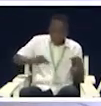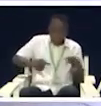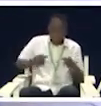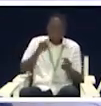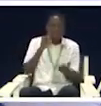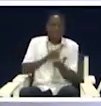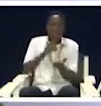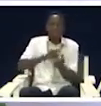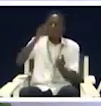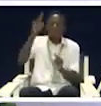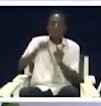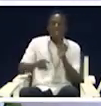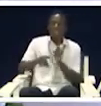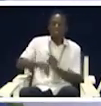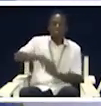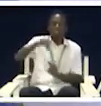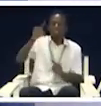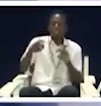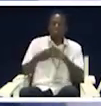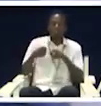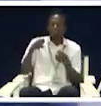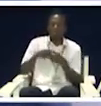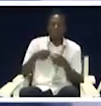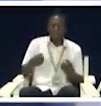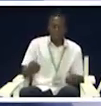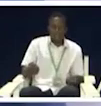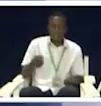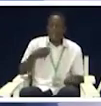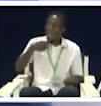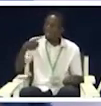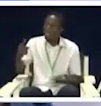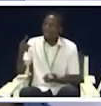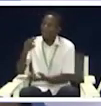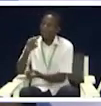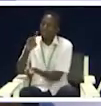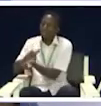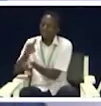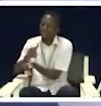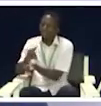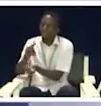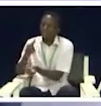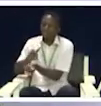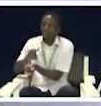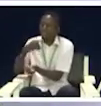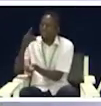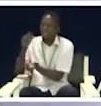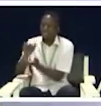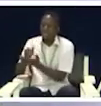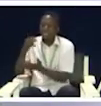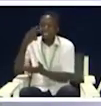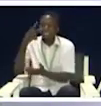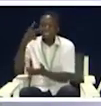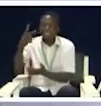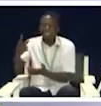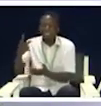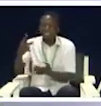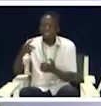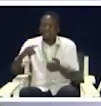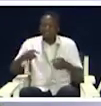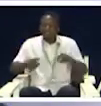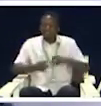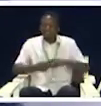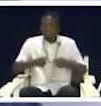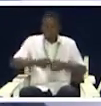anything. So when I went to see the specialist, said, oh, there's this, you can see a mark of tumor, and it's a kind of a strange